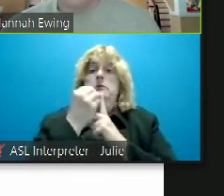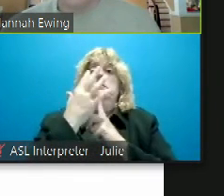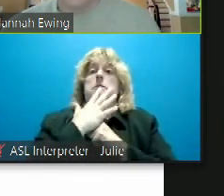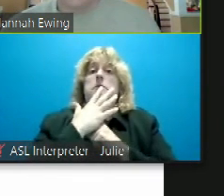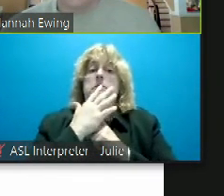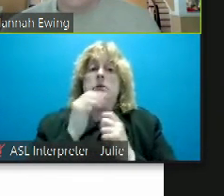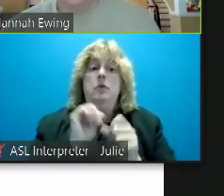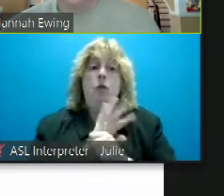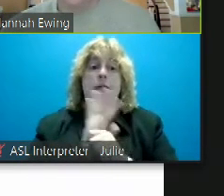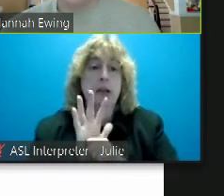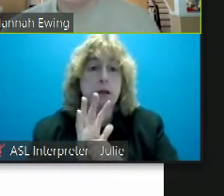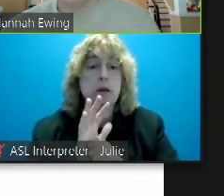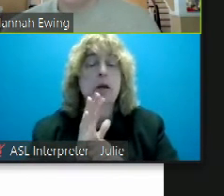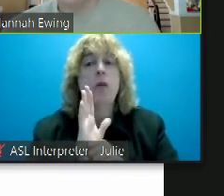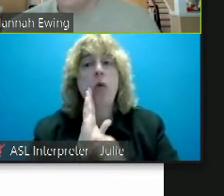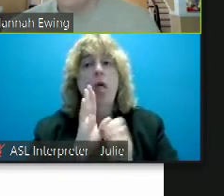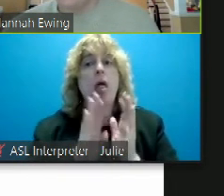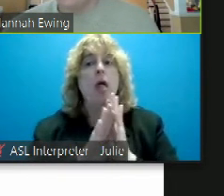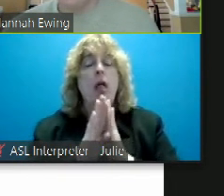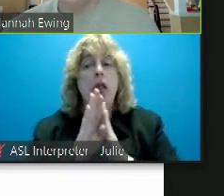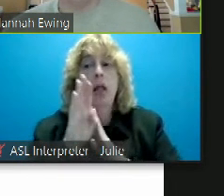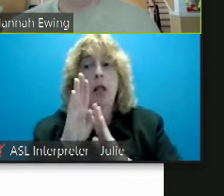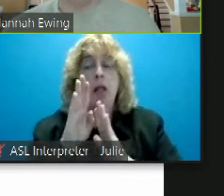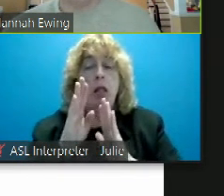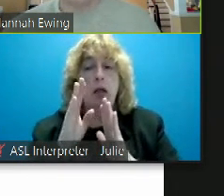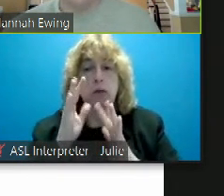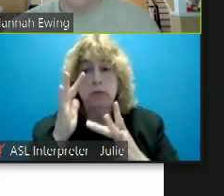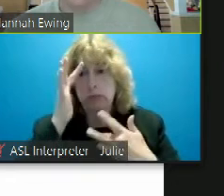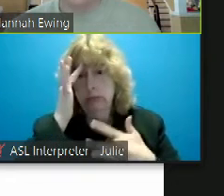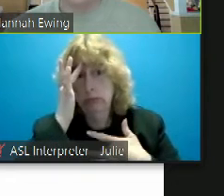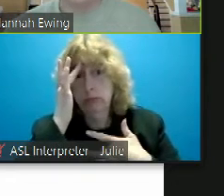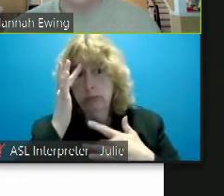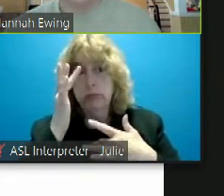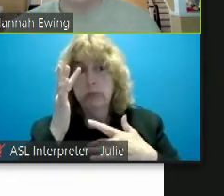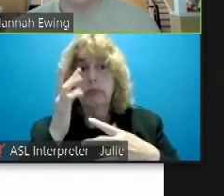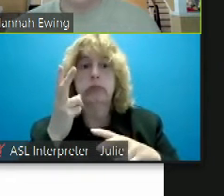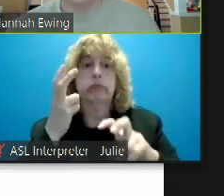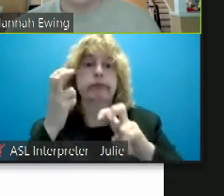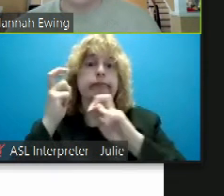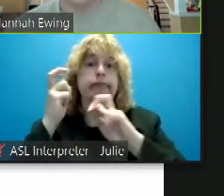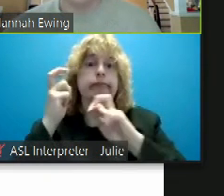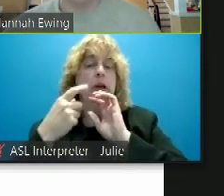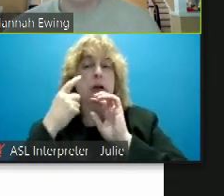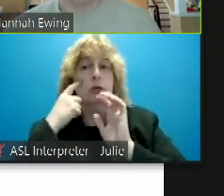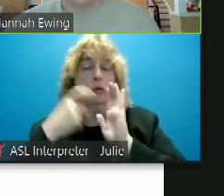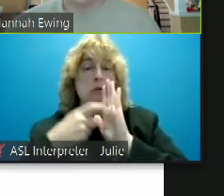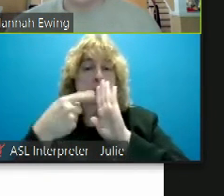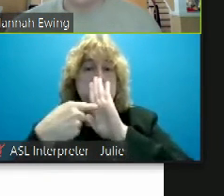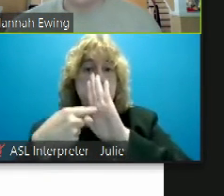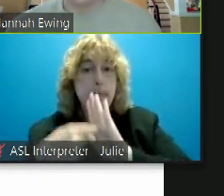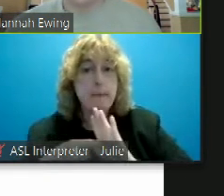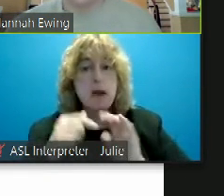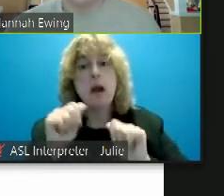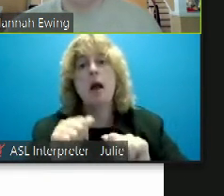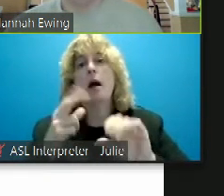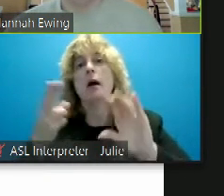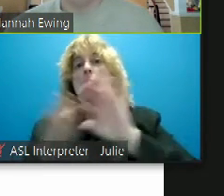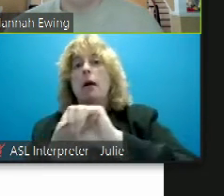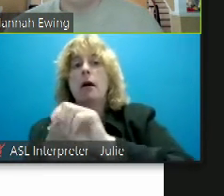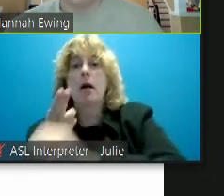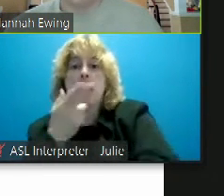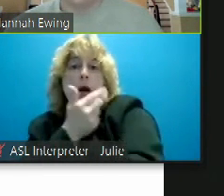symptoms and get sick, and with COVID-19, you can get extremely sick, end up in the hospital, or pass it along to someone